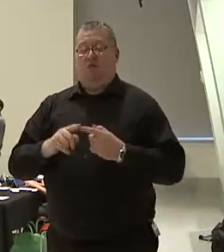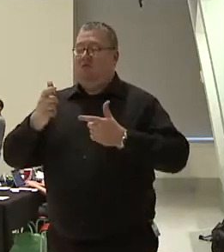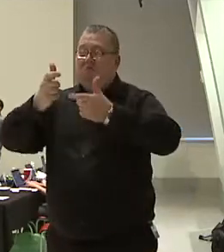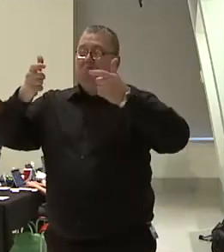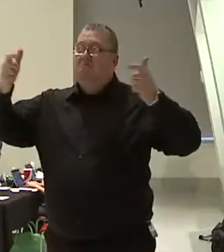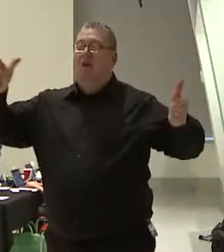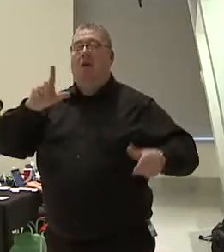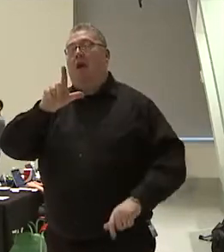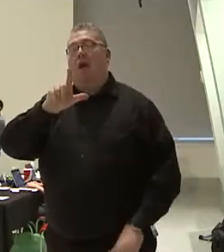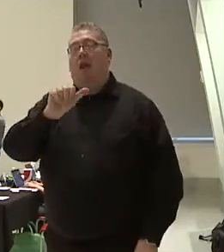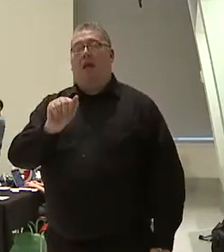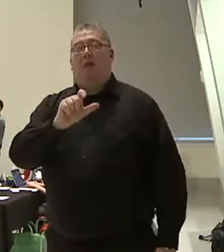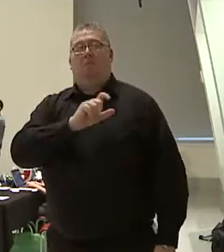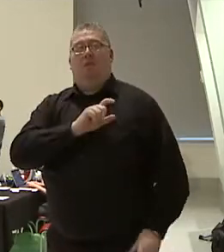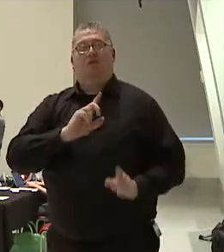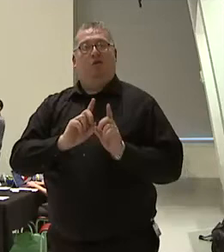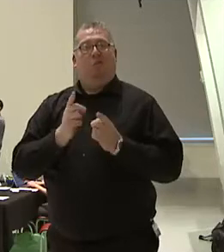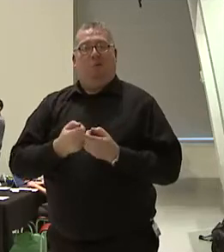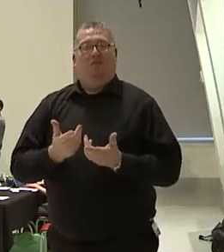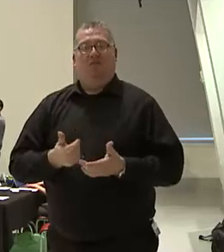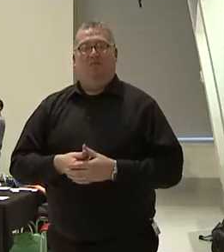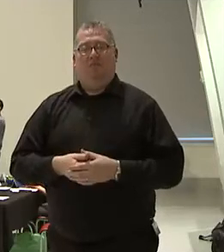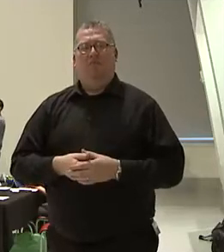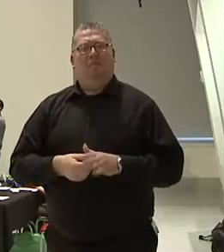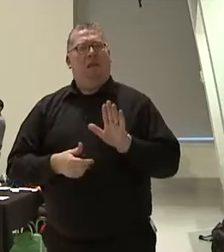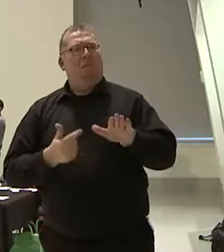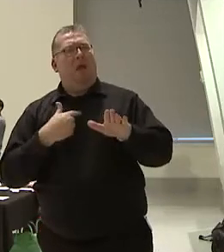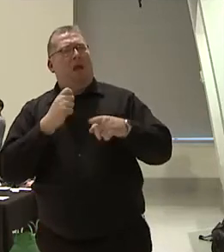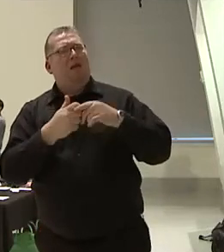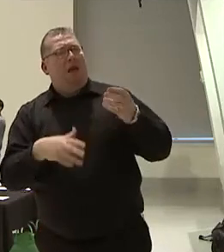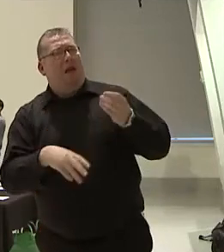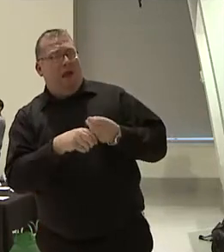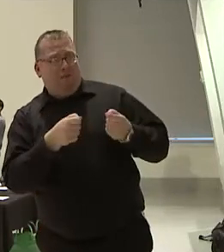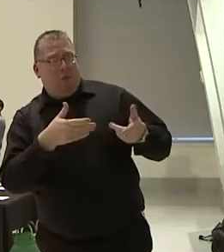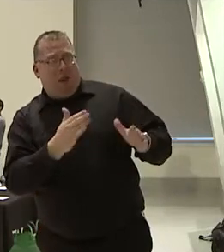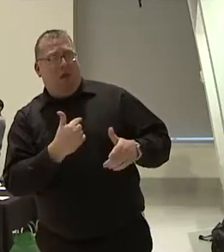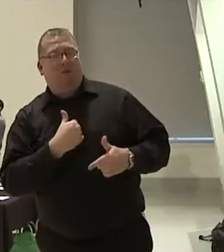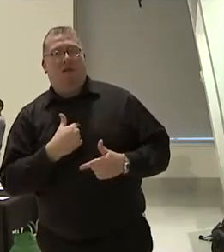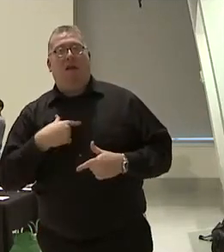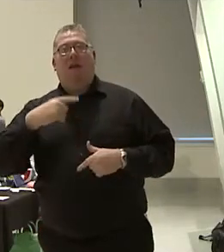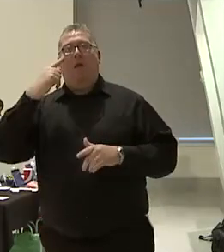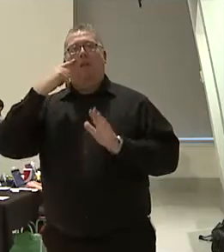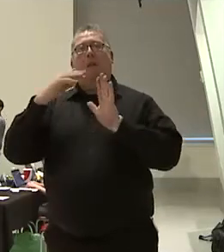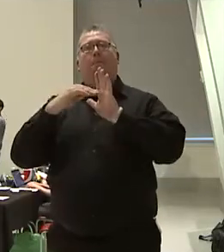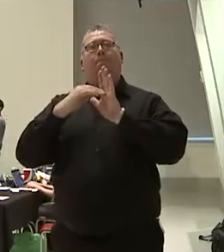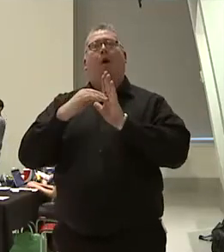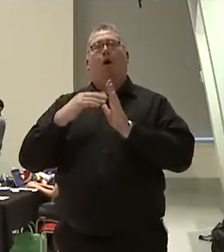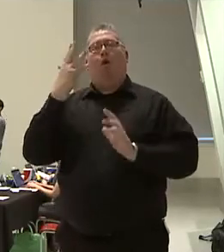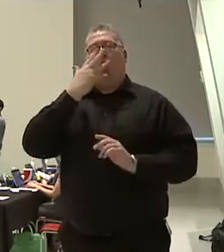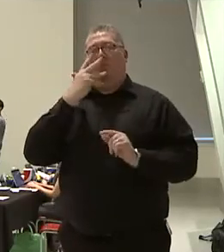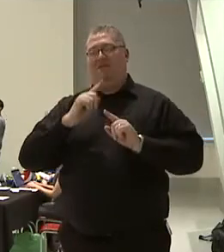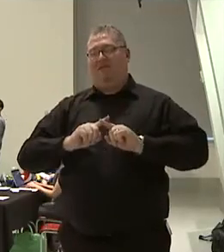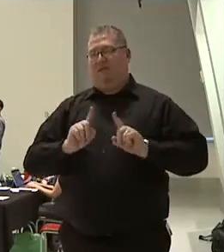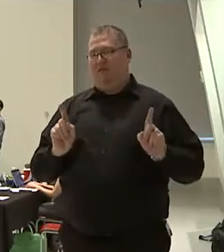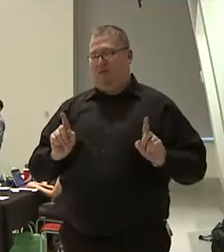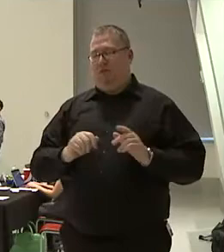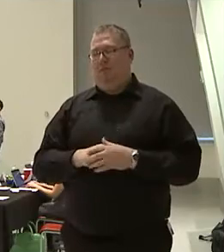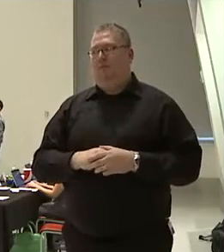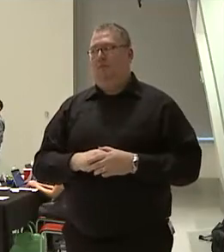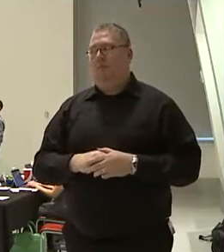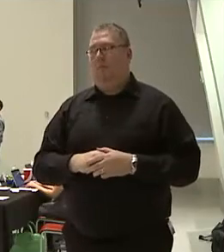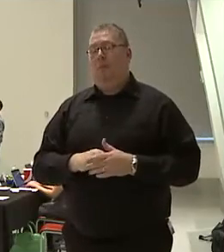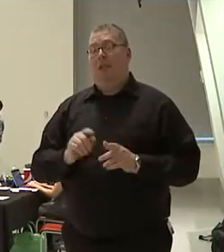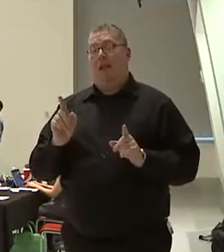department. I could add to that if you'll allow me to. Yeah, sure. I think the model is different. I think, as the